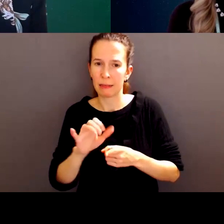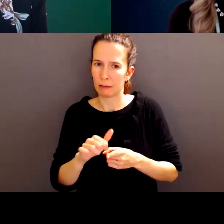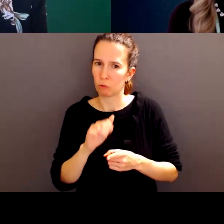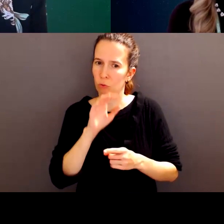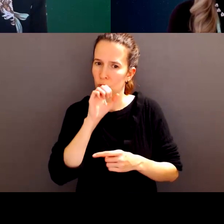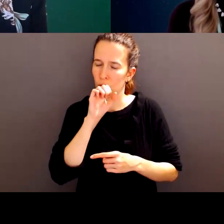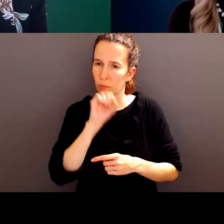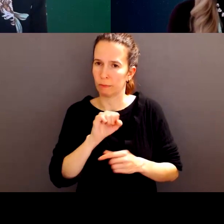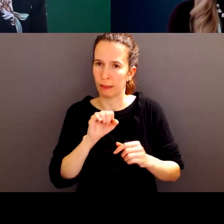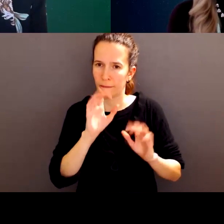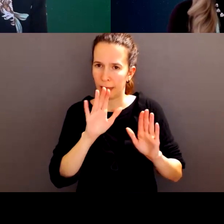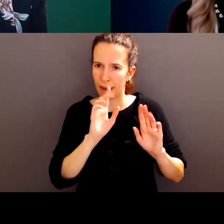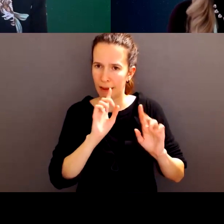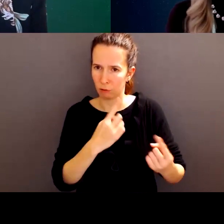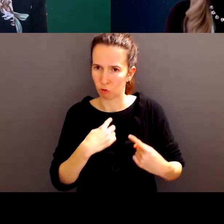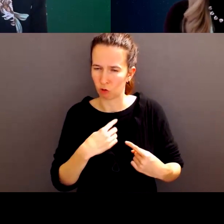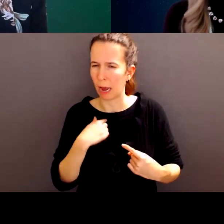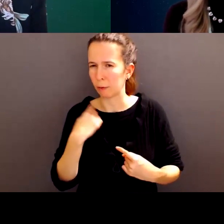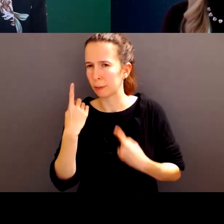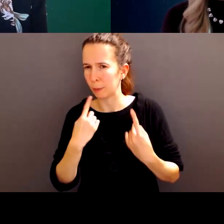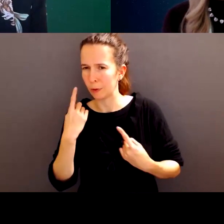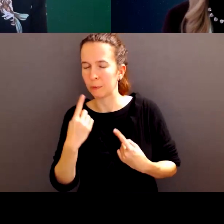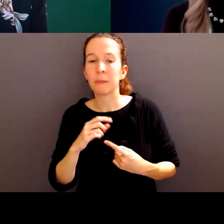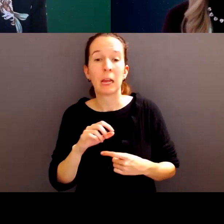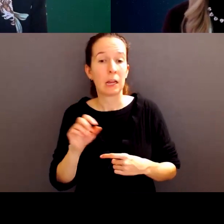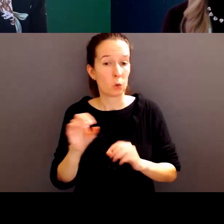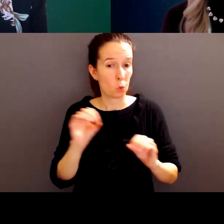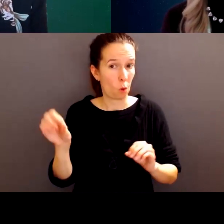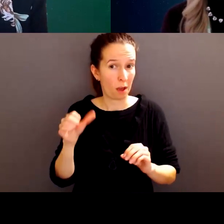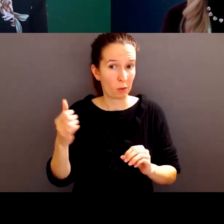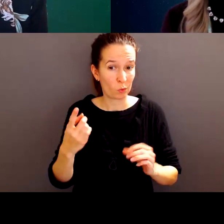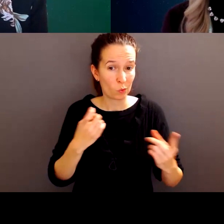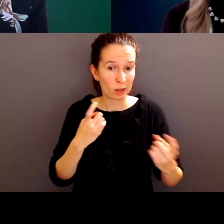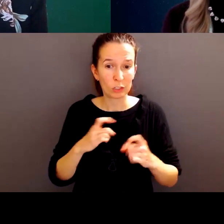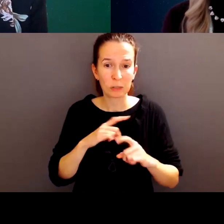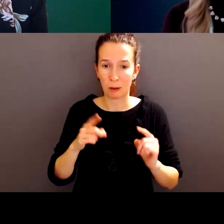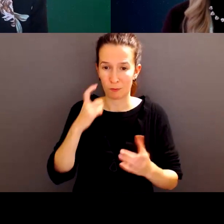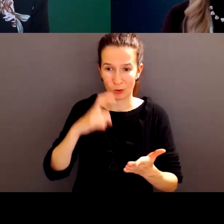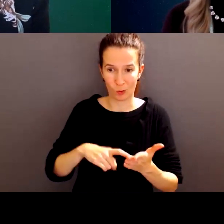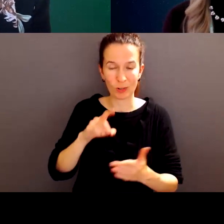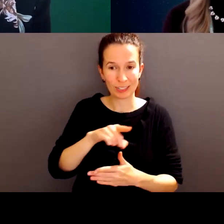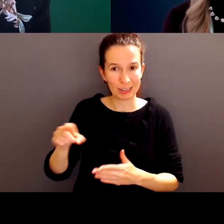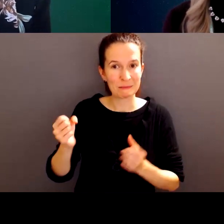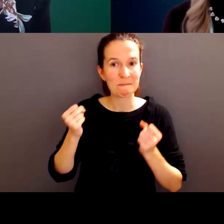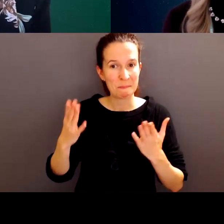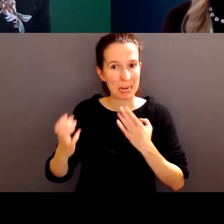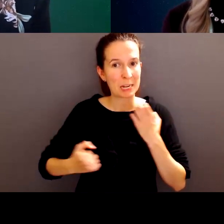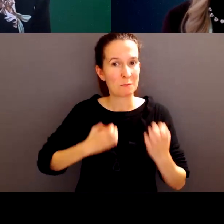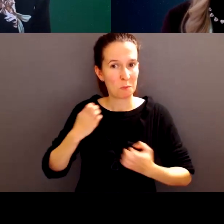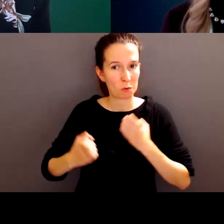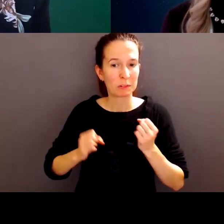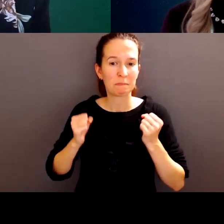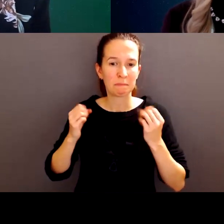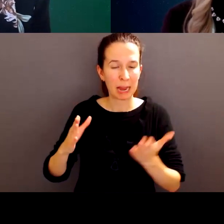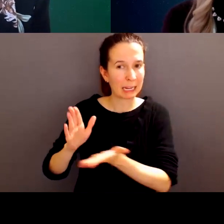definite curiosity. So we don't have any other questions, but there are lots of emotions coming up from the broad, lots